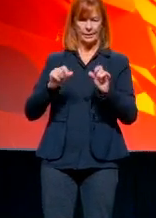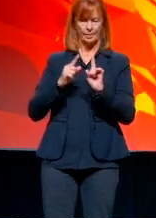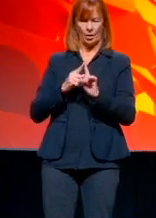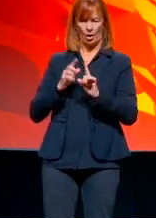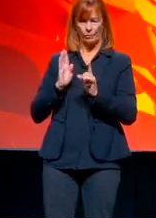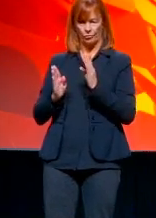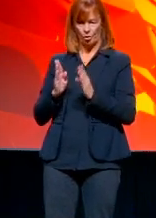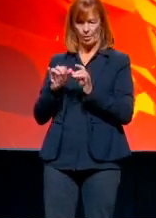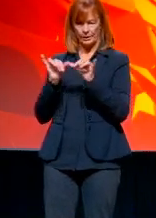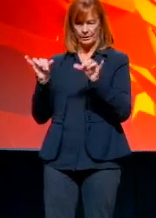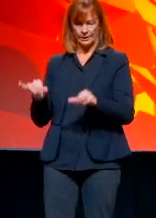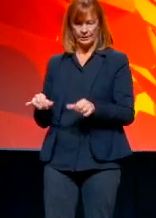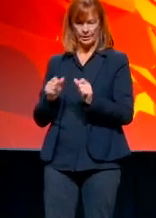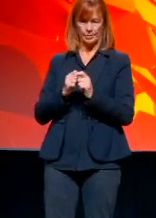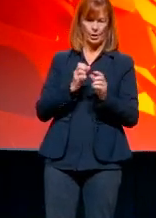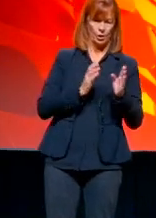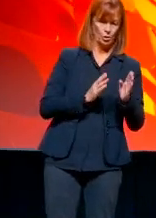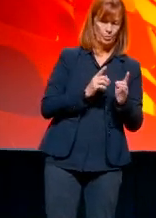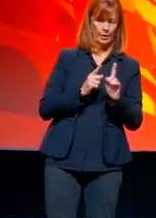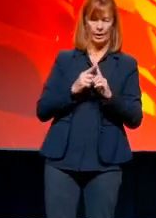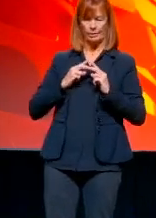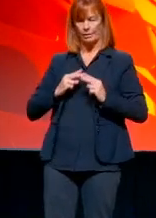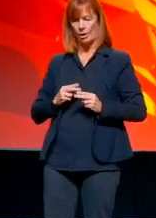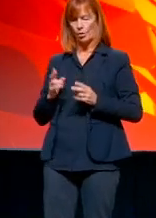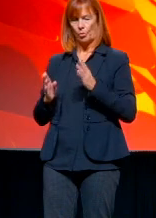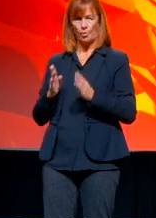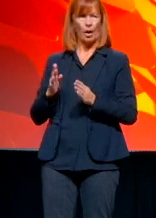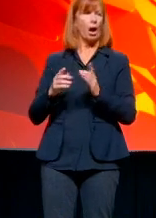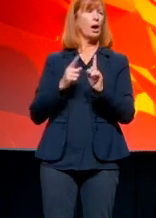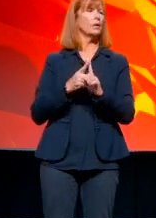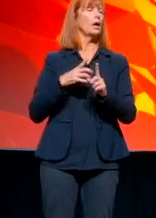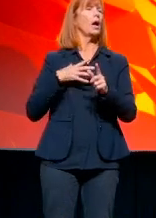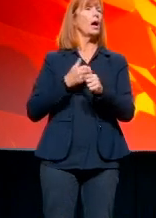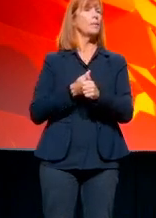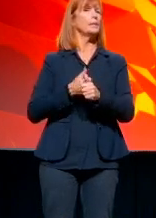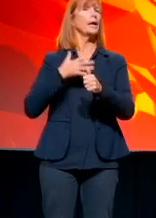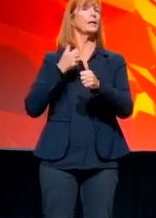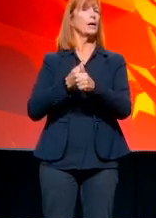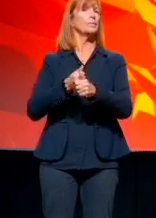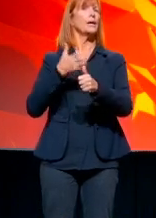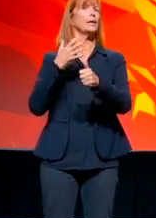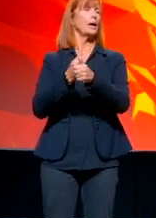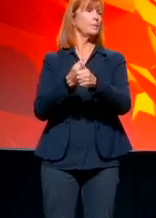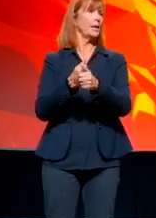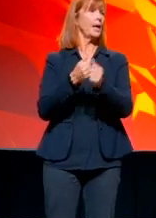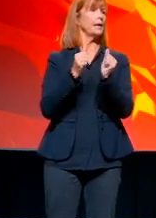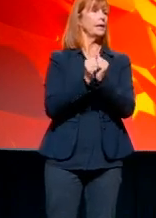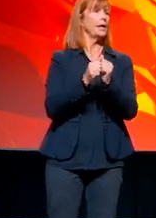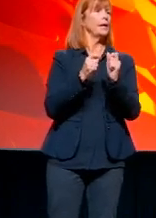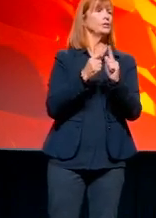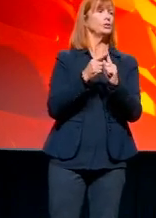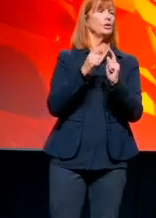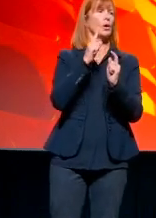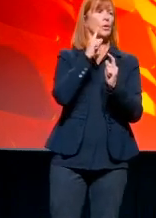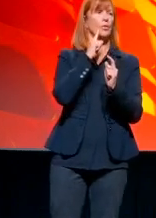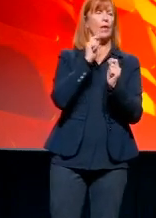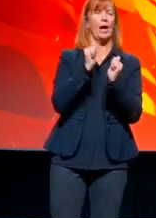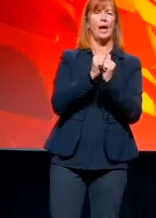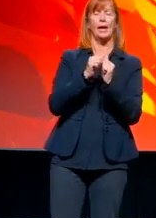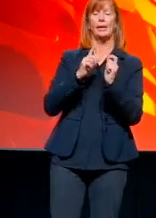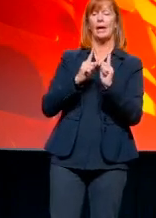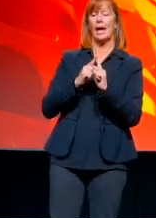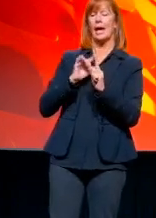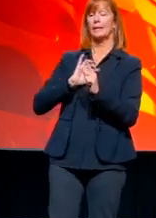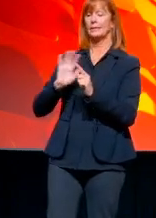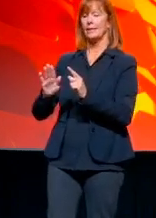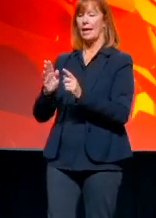that over rounds and rounds of a model update and deployments, the amount of human workload decrease as the robot